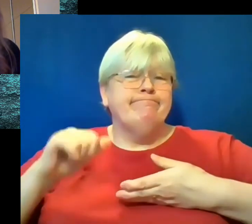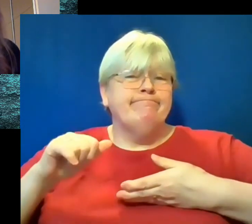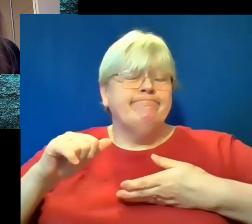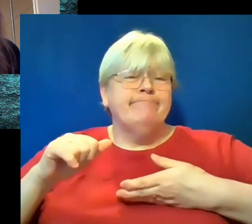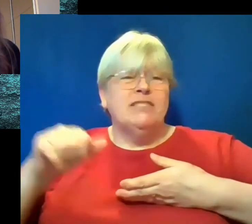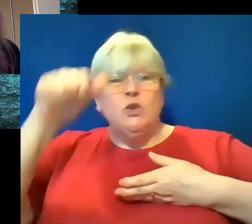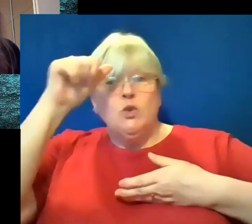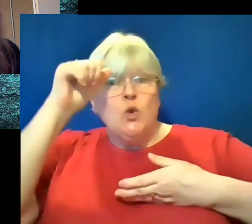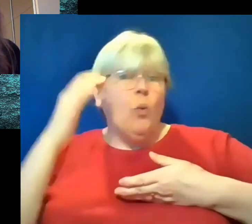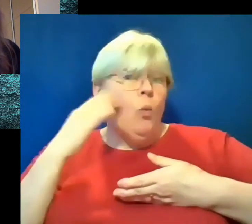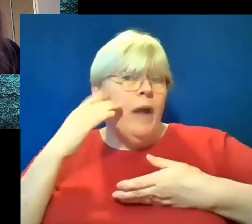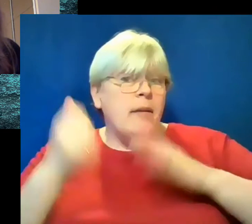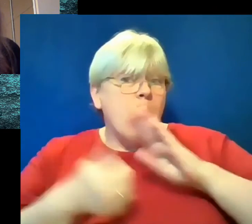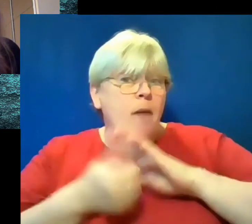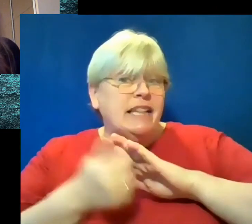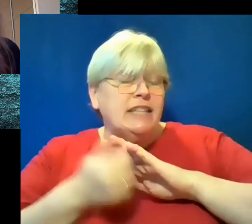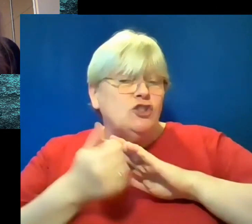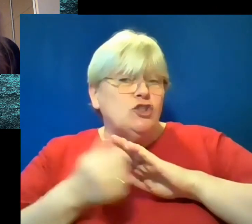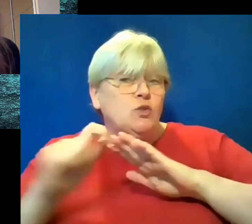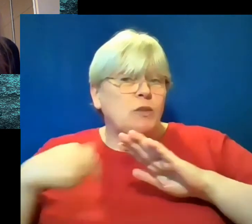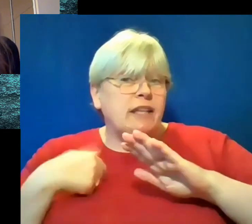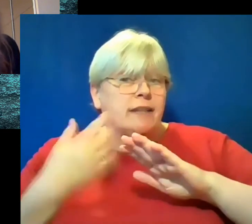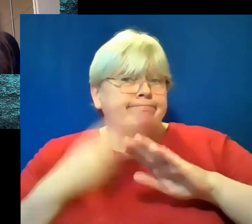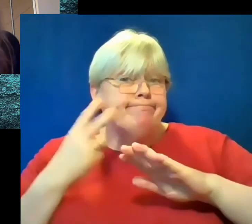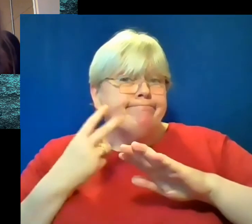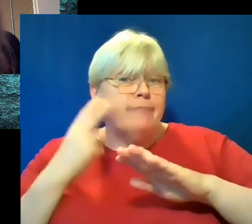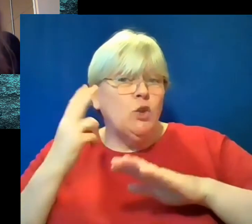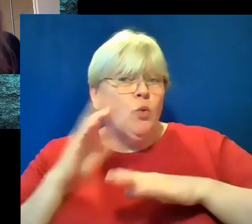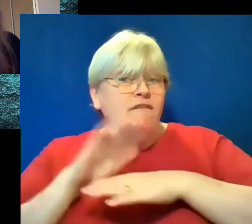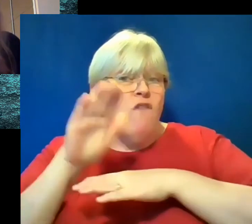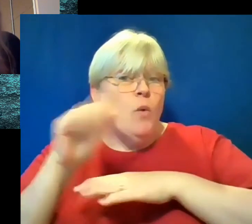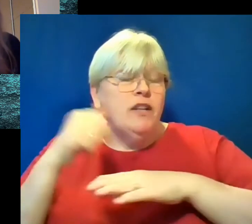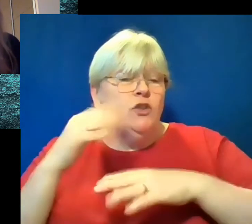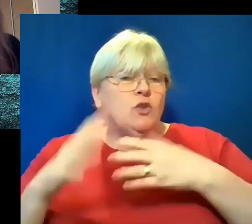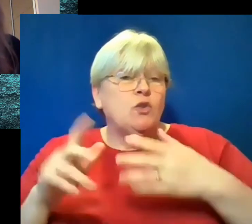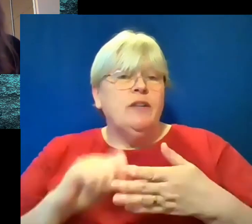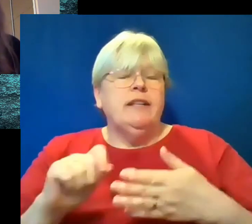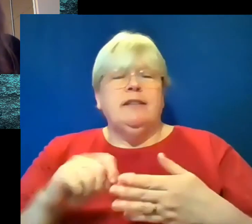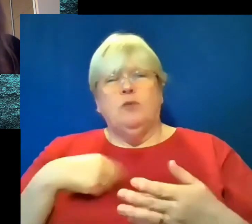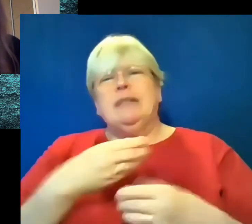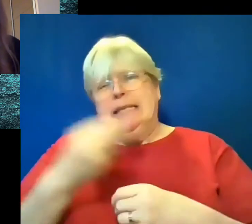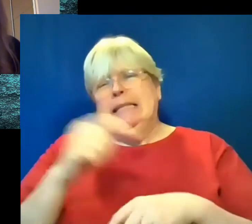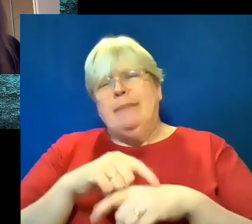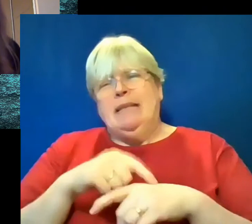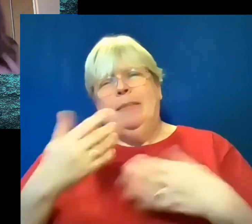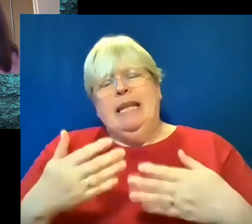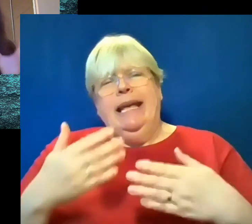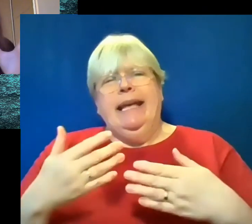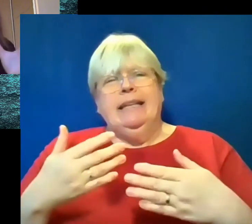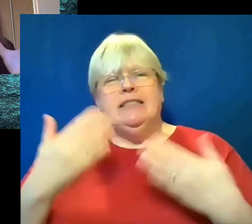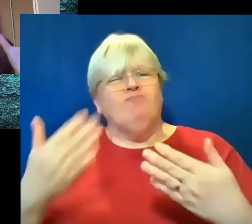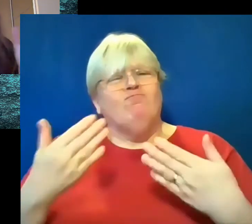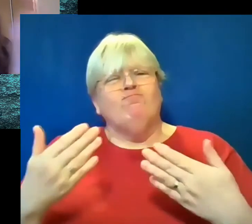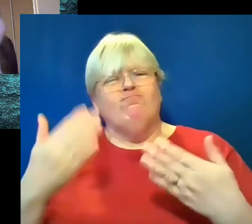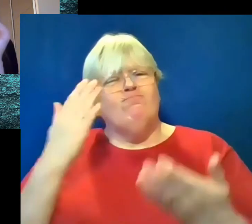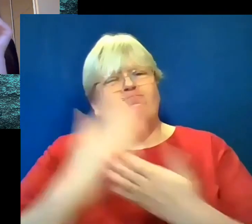that will be published and when we can look forward to reading it? So that will be a little while yet, because I haven't really properly